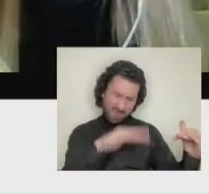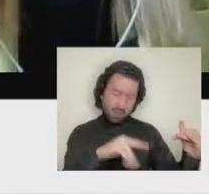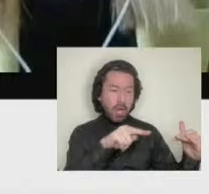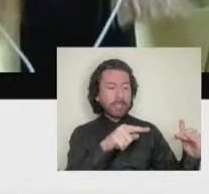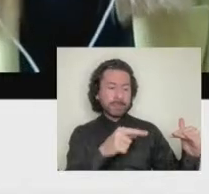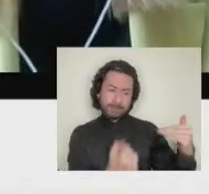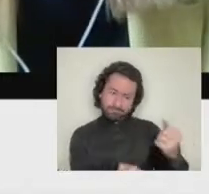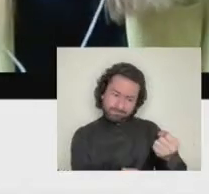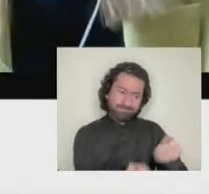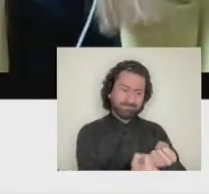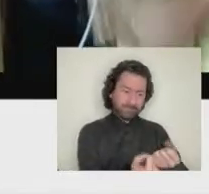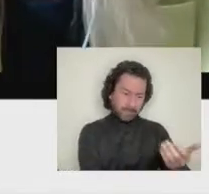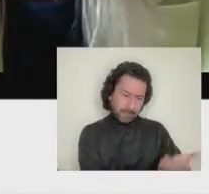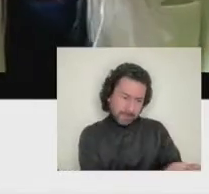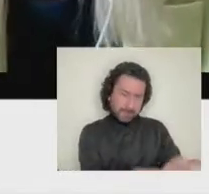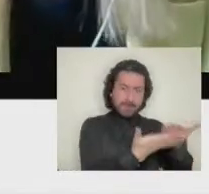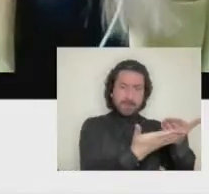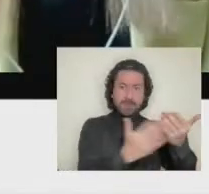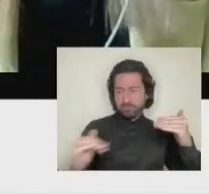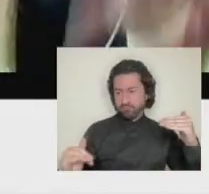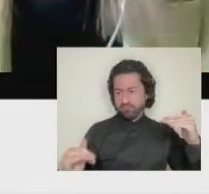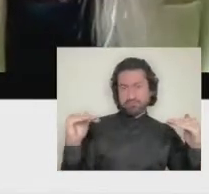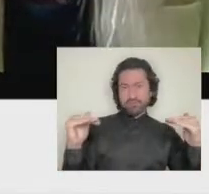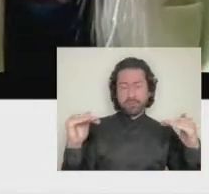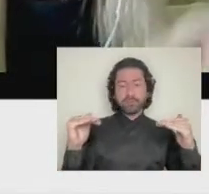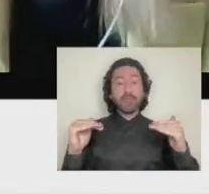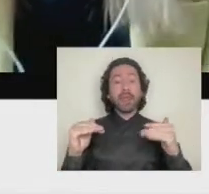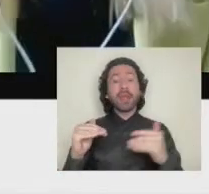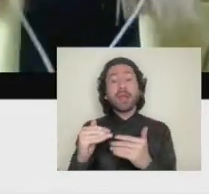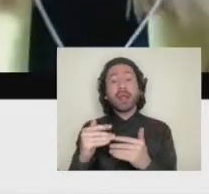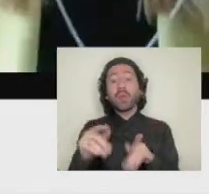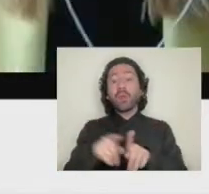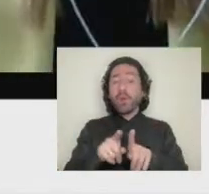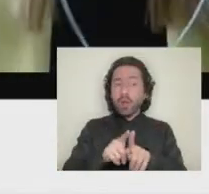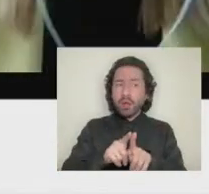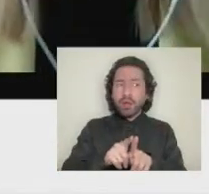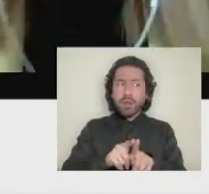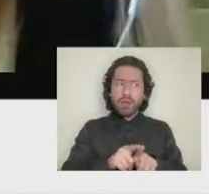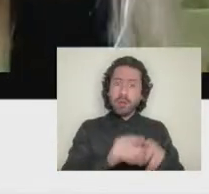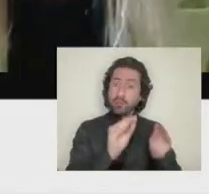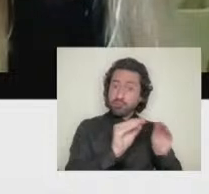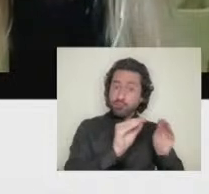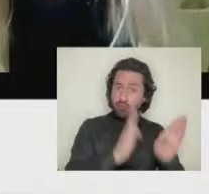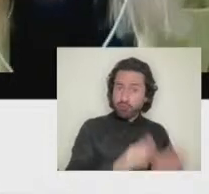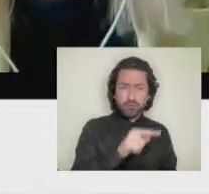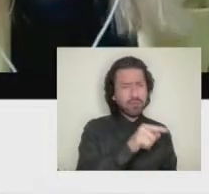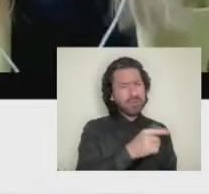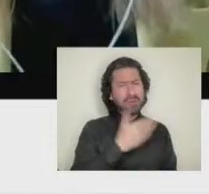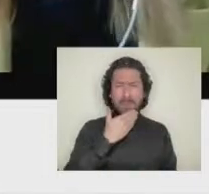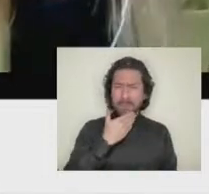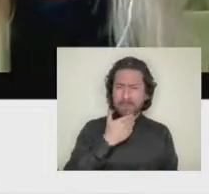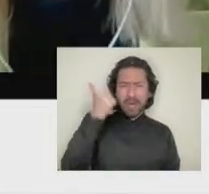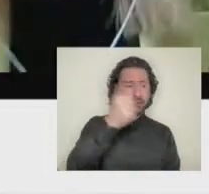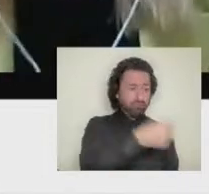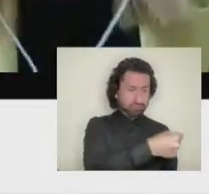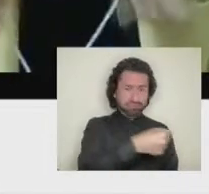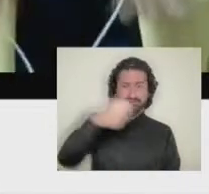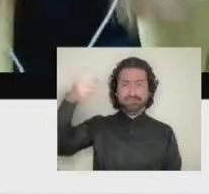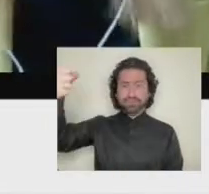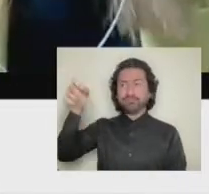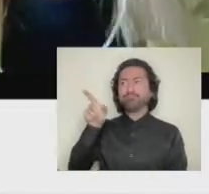to those that have less. The best teachers, professors for the